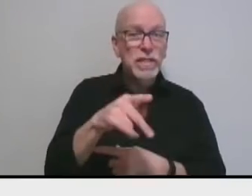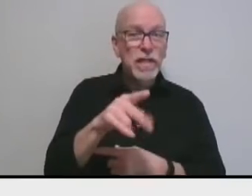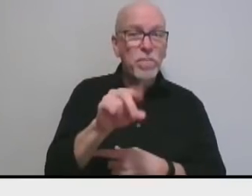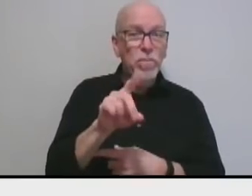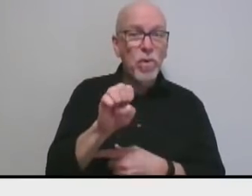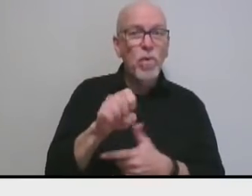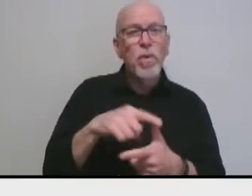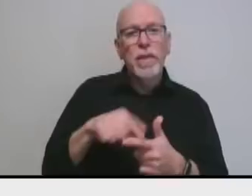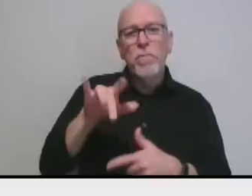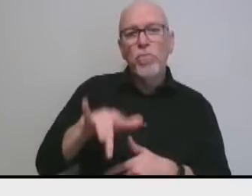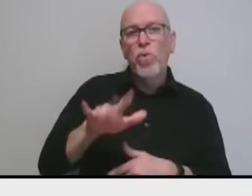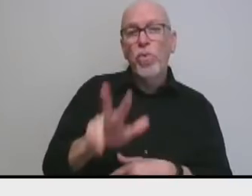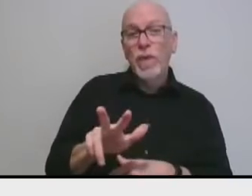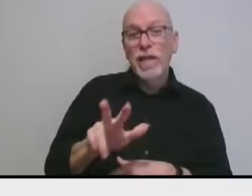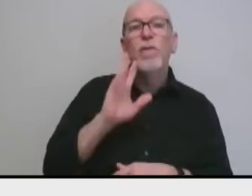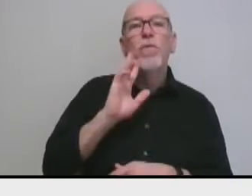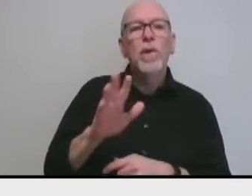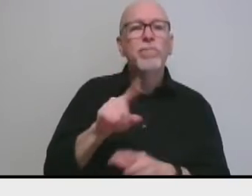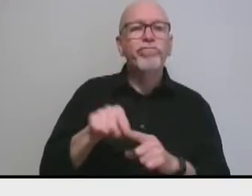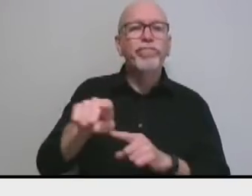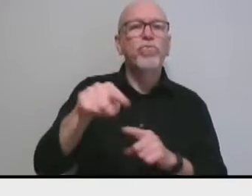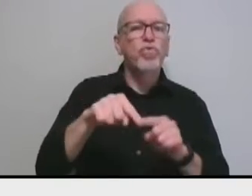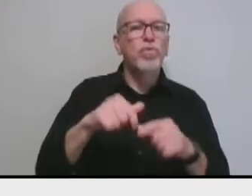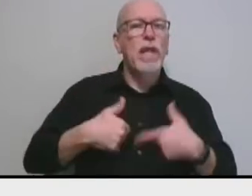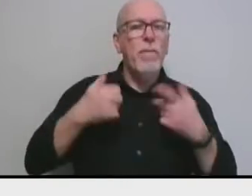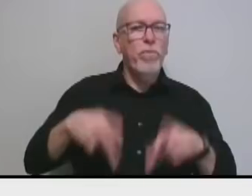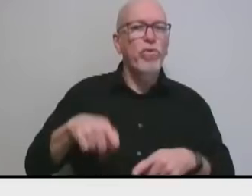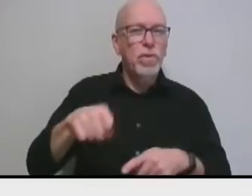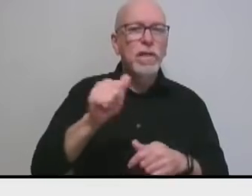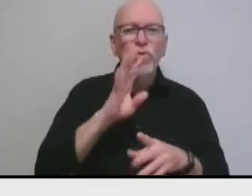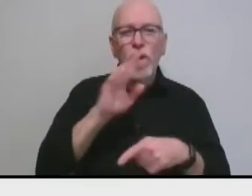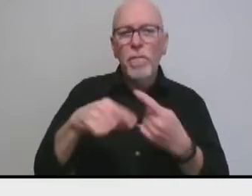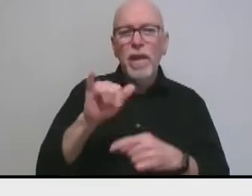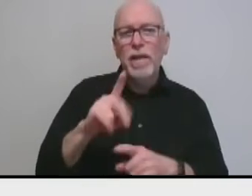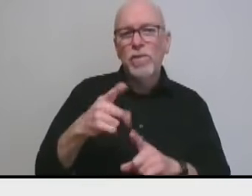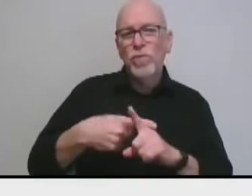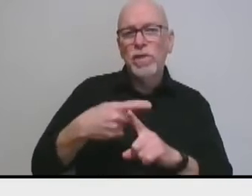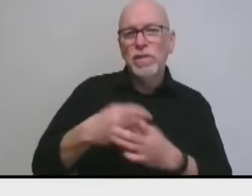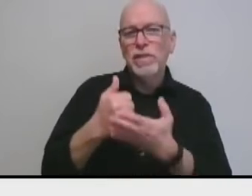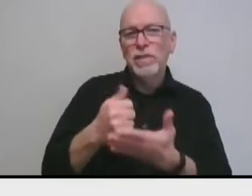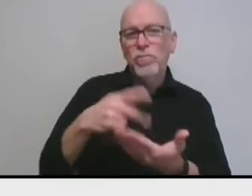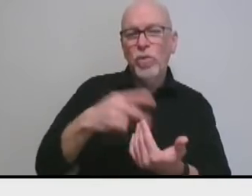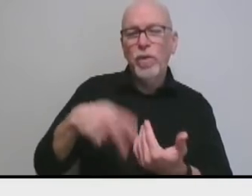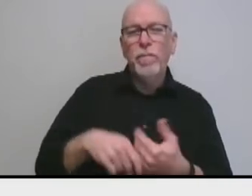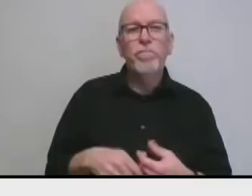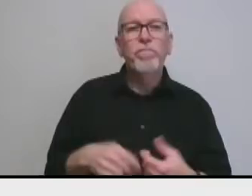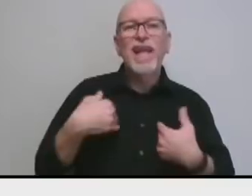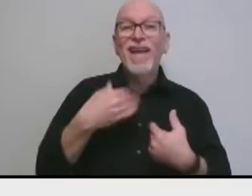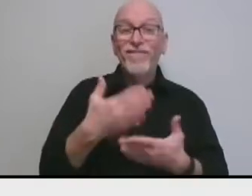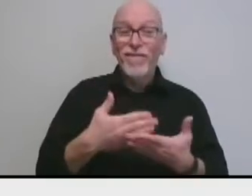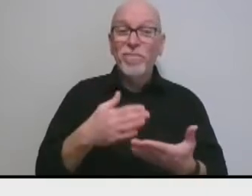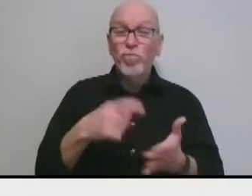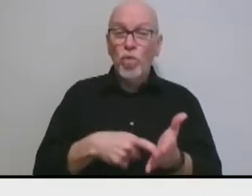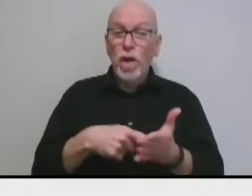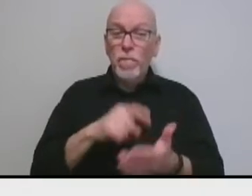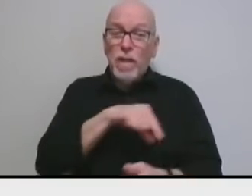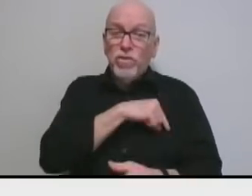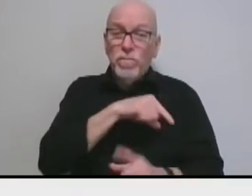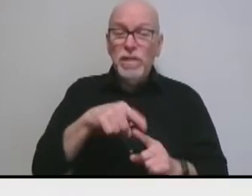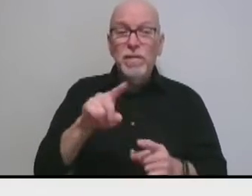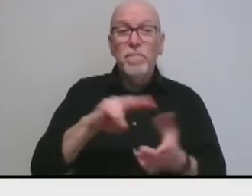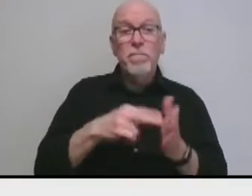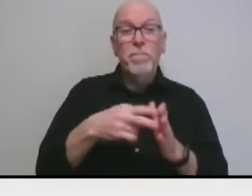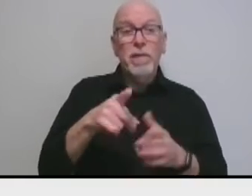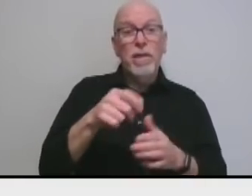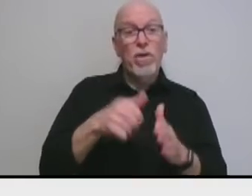to speak with someone about the Indiana Emergency Rental Assistance Program. There are eligibility requirements. An eligible household under the